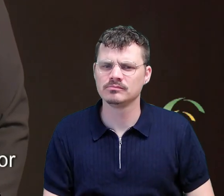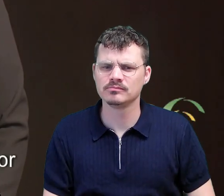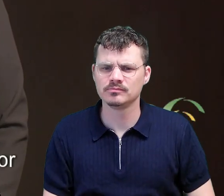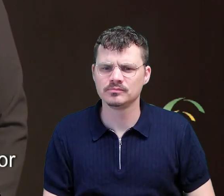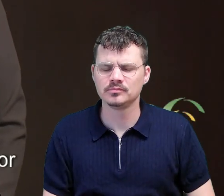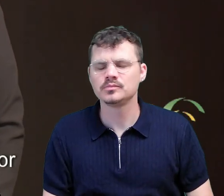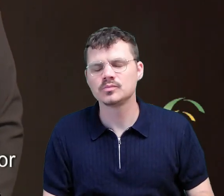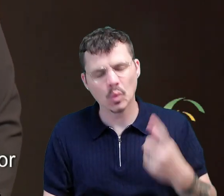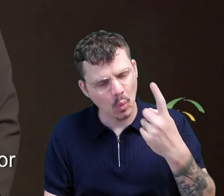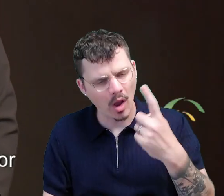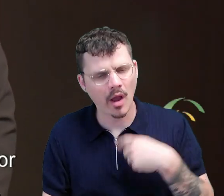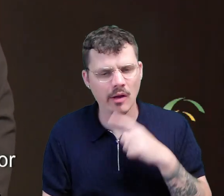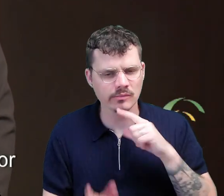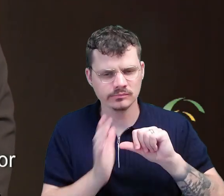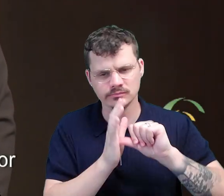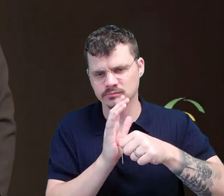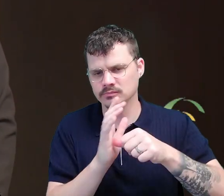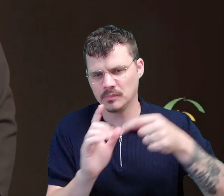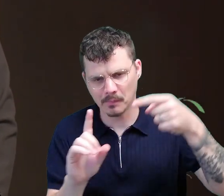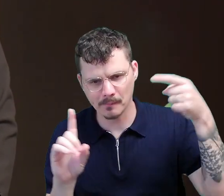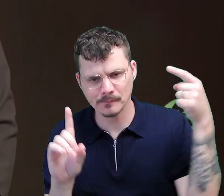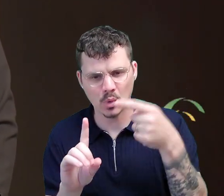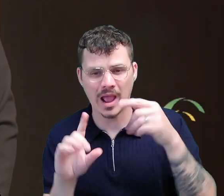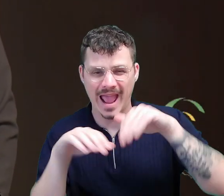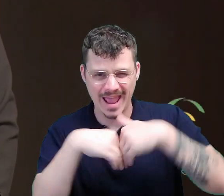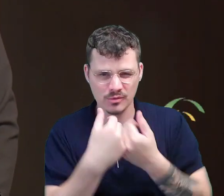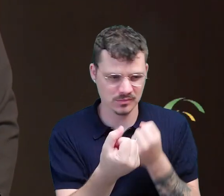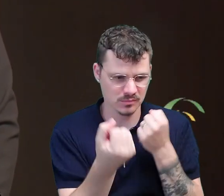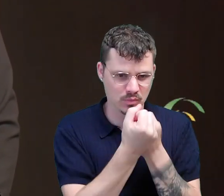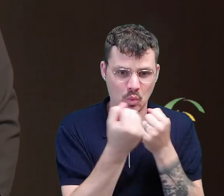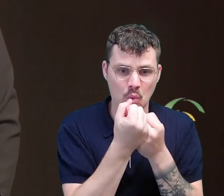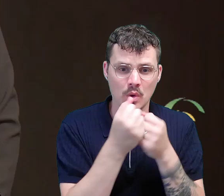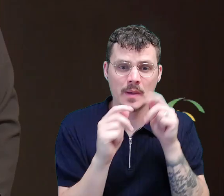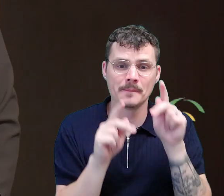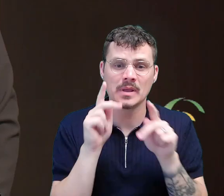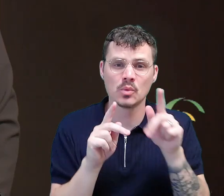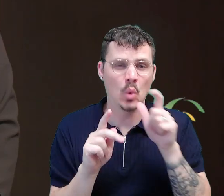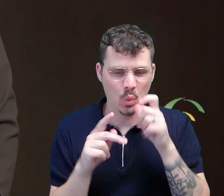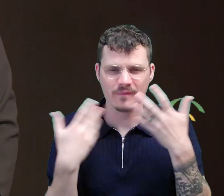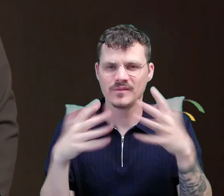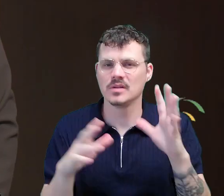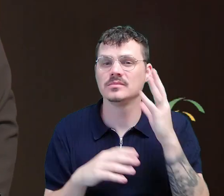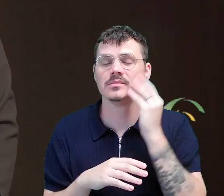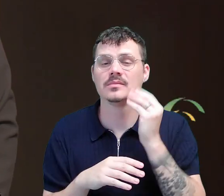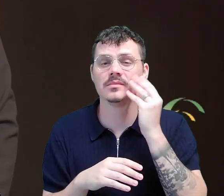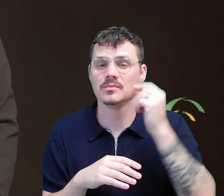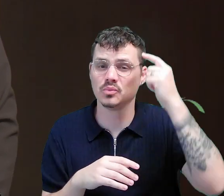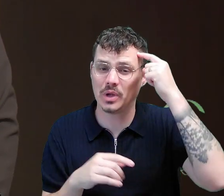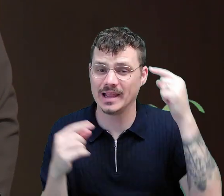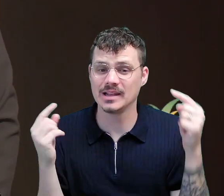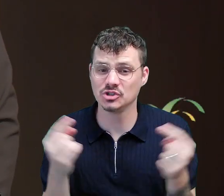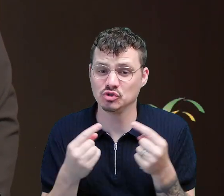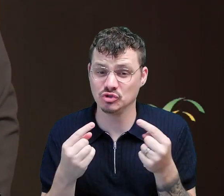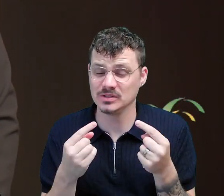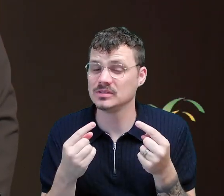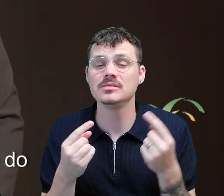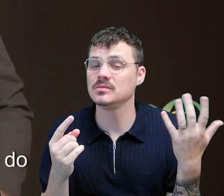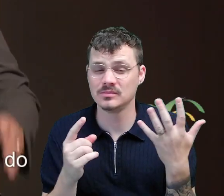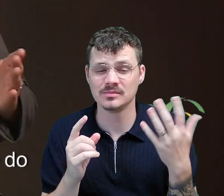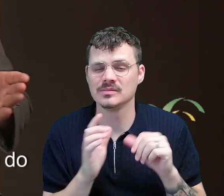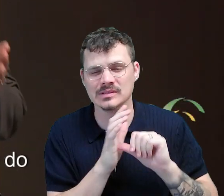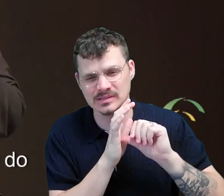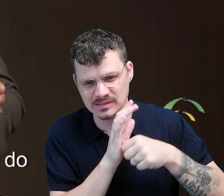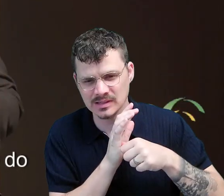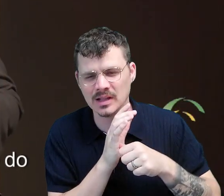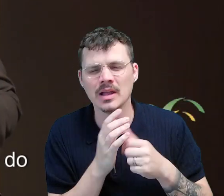This is one of the essential points for effective support of people who've had brain injuries, is that a